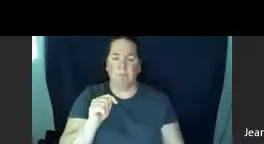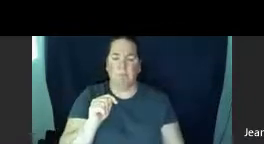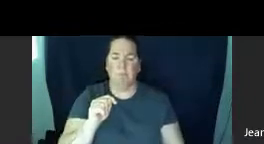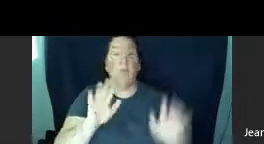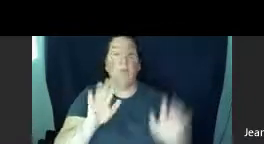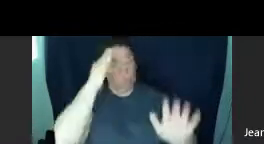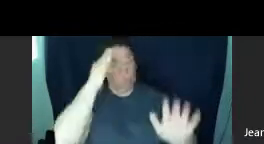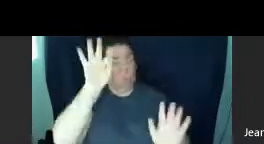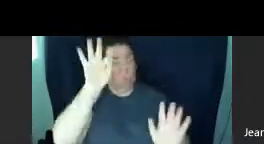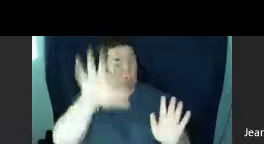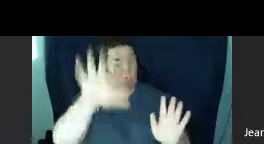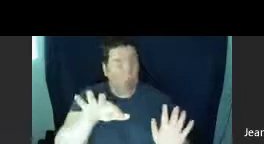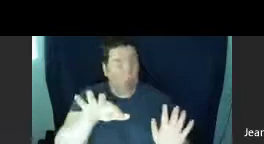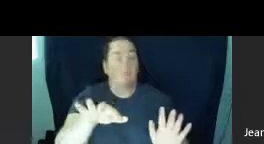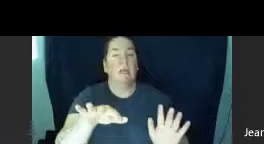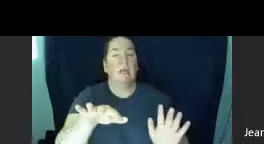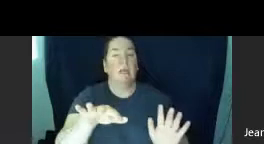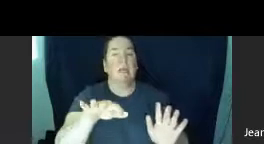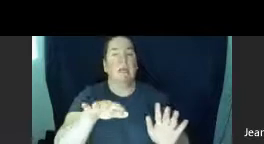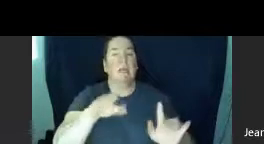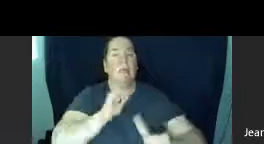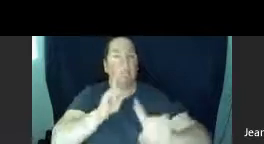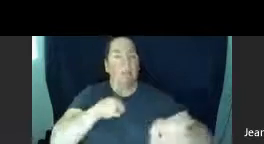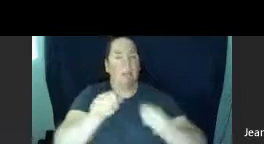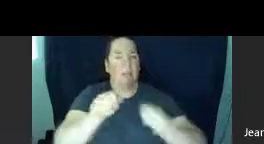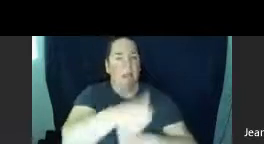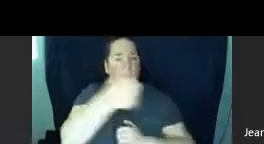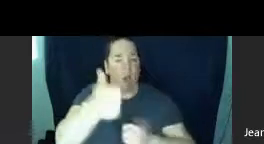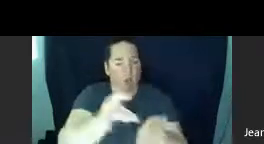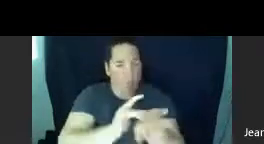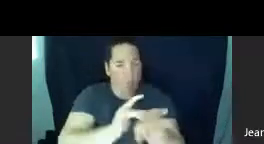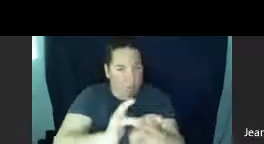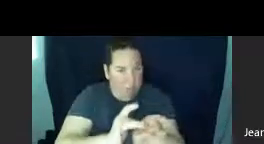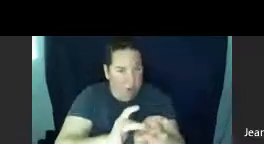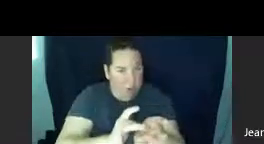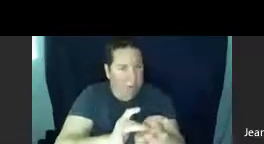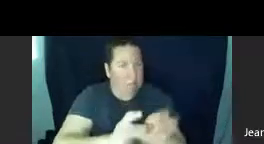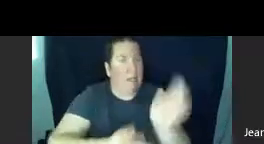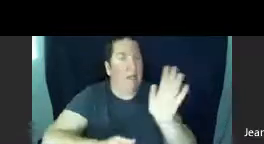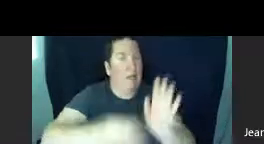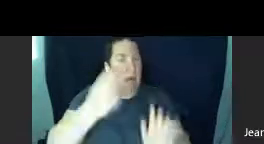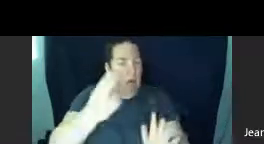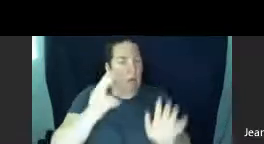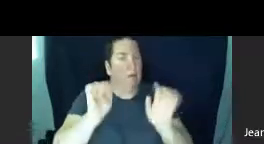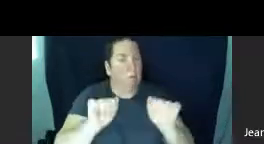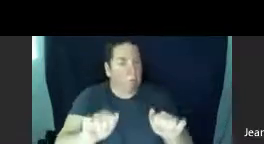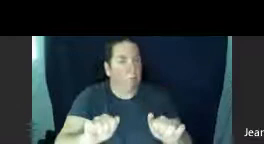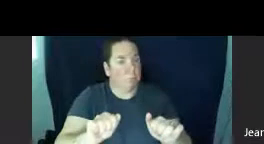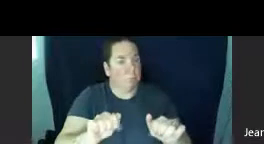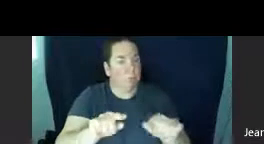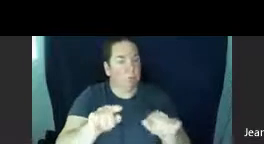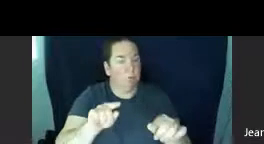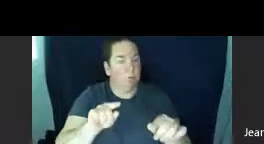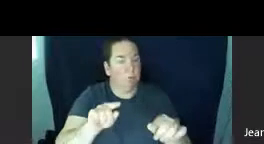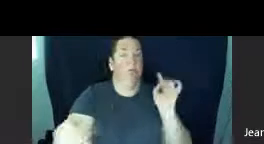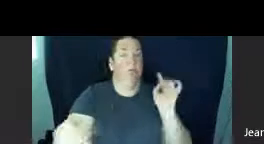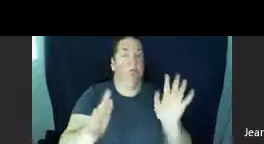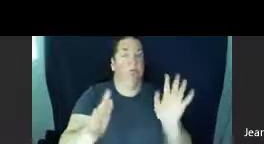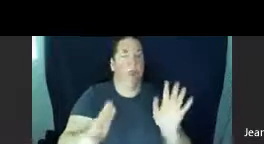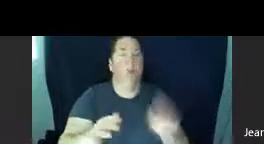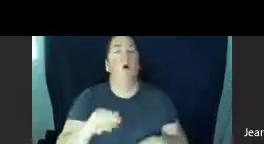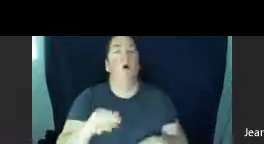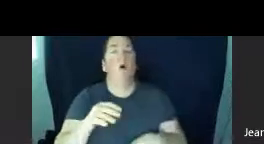is really important to, talk with your provider. If you're on other medications, um, they have a checklist